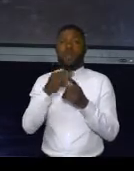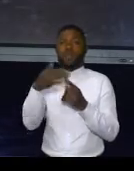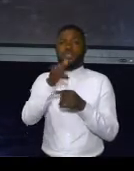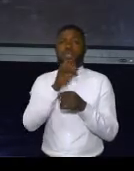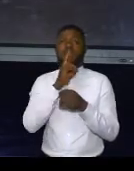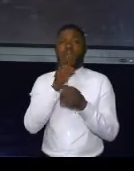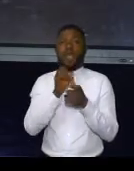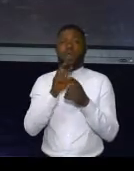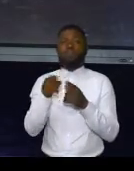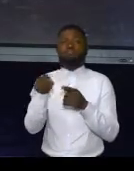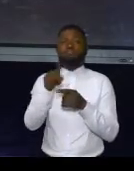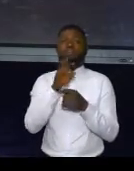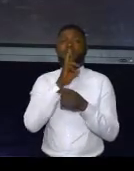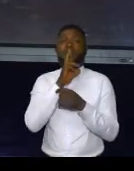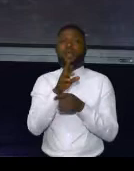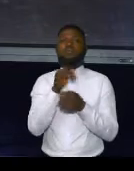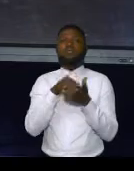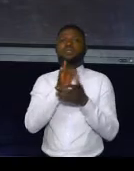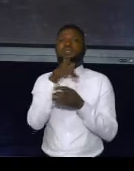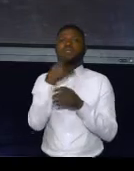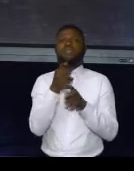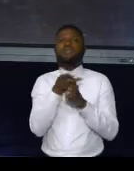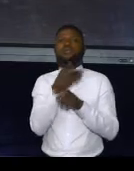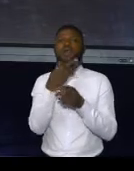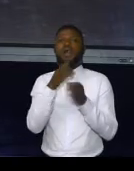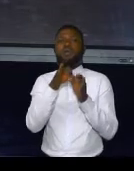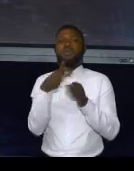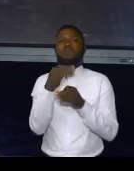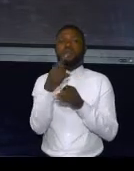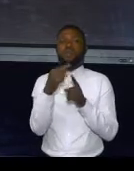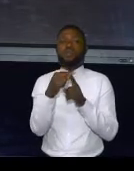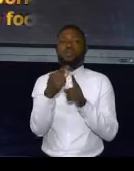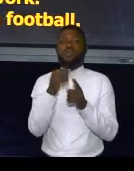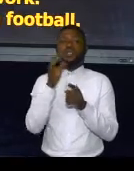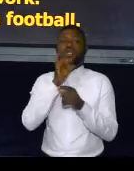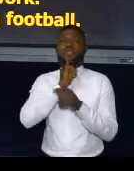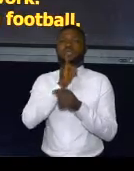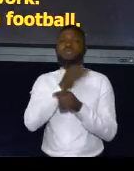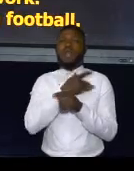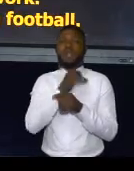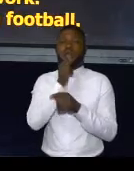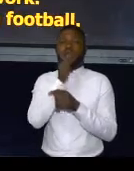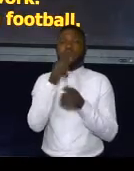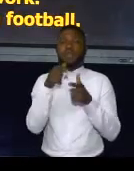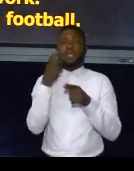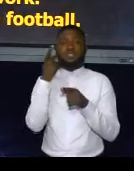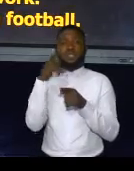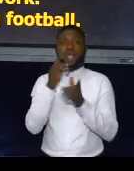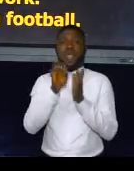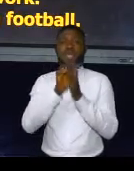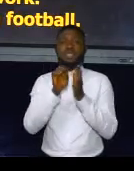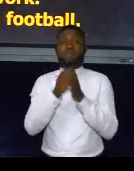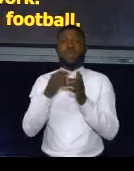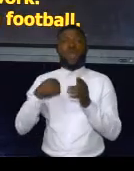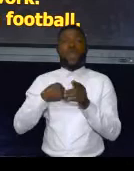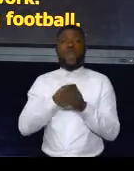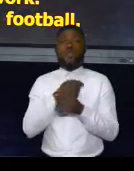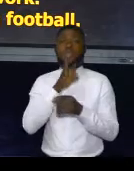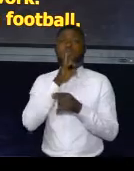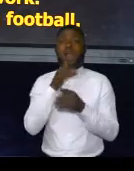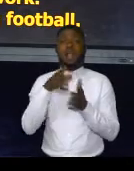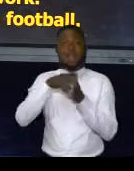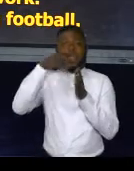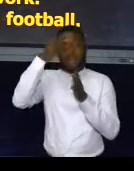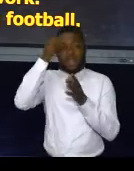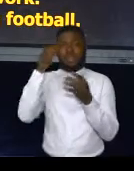are. It is the plural form of the word is and am. Let's see these examples. We